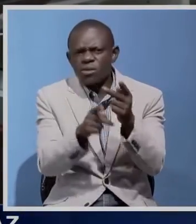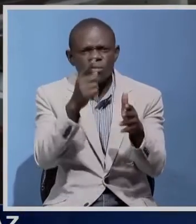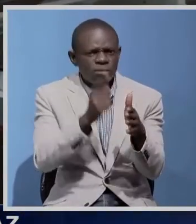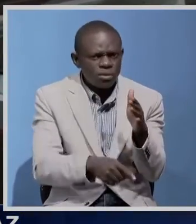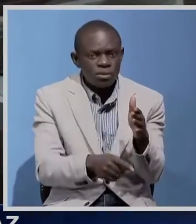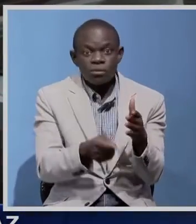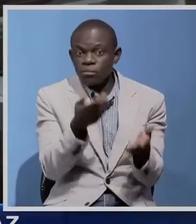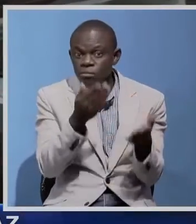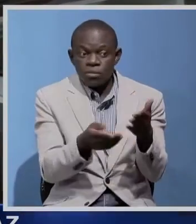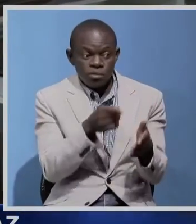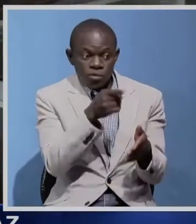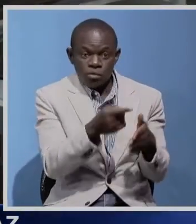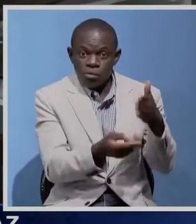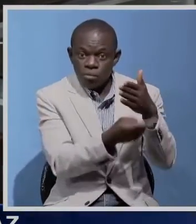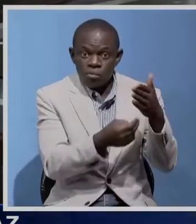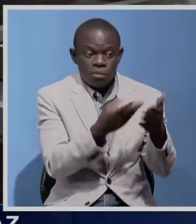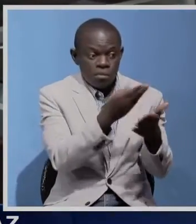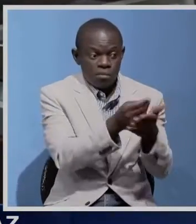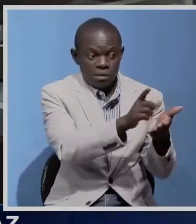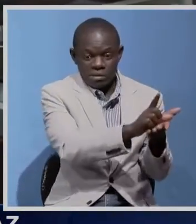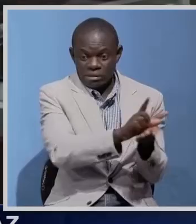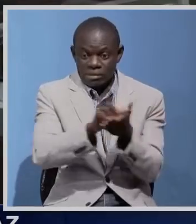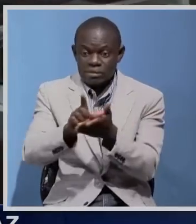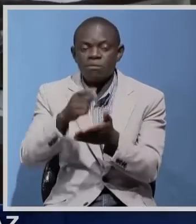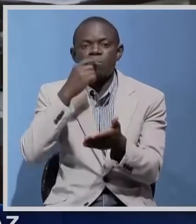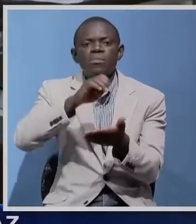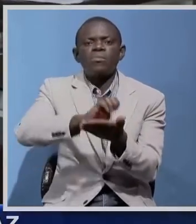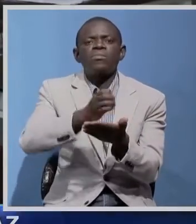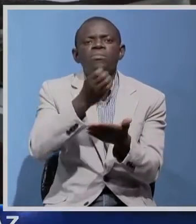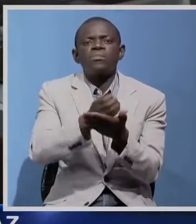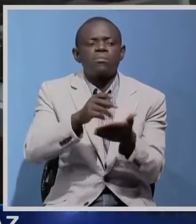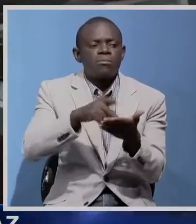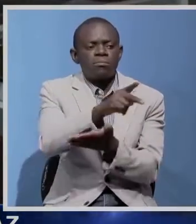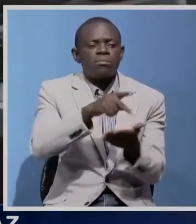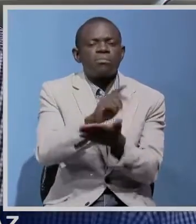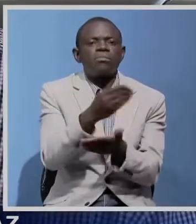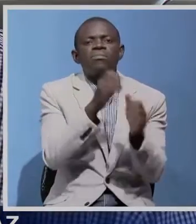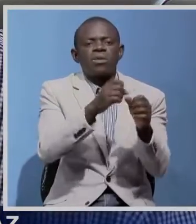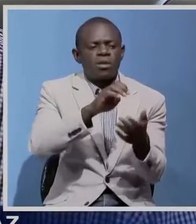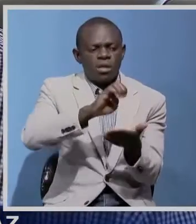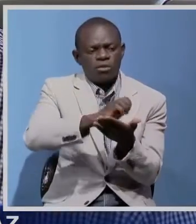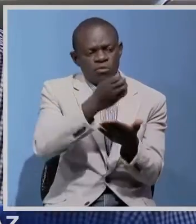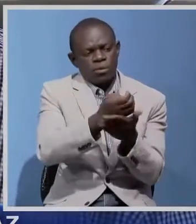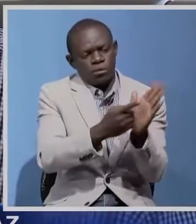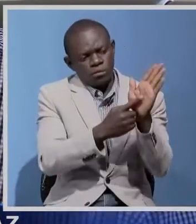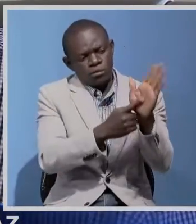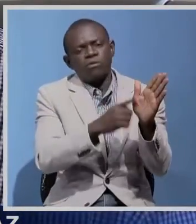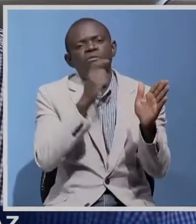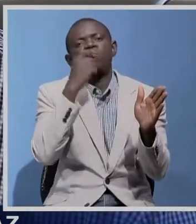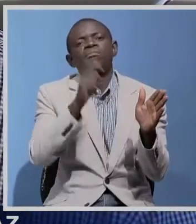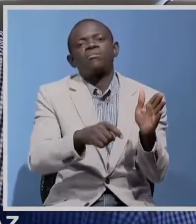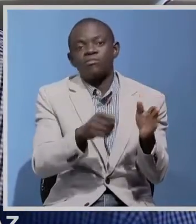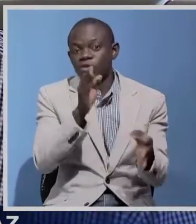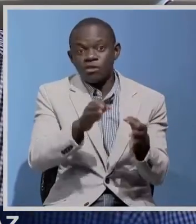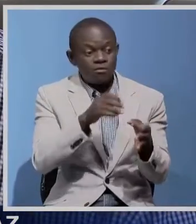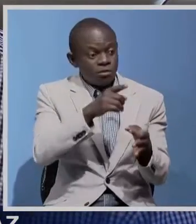can prove to the bank that they're able to meet their repayment obligations in future. Because if they don't satisfy that, it becomes a problem